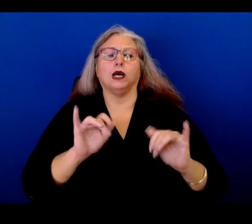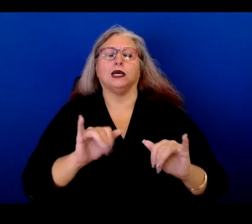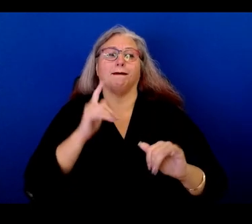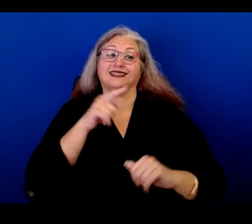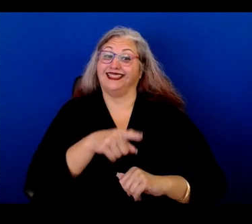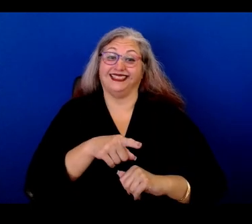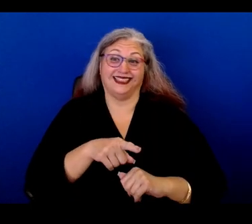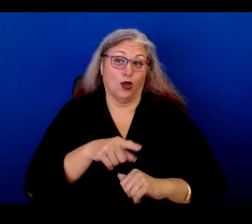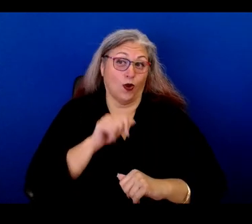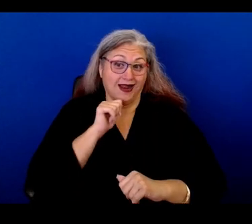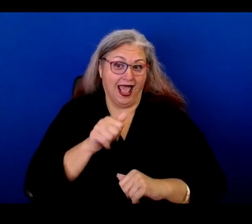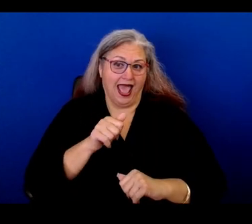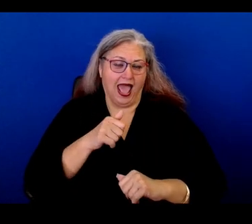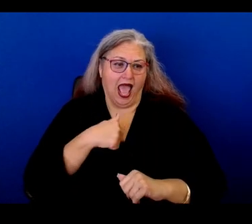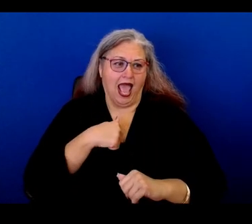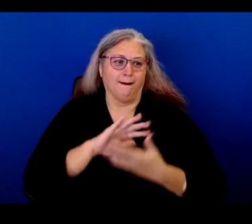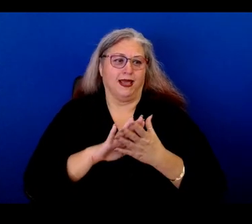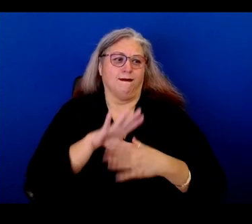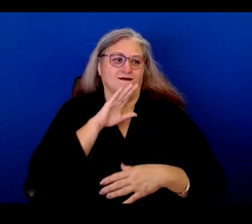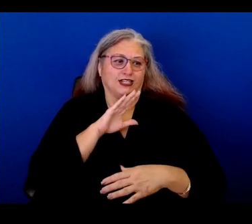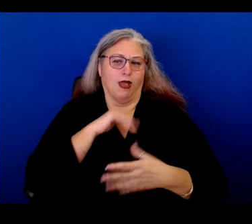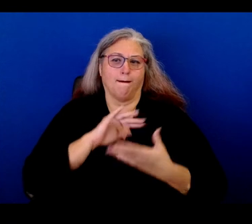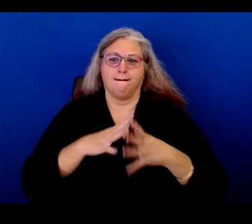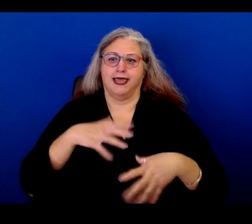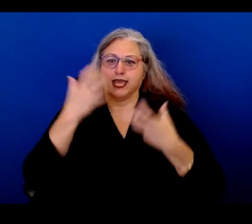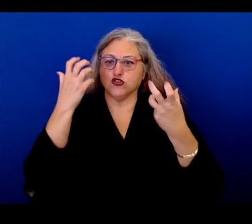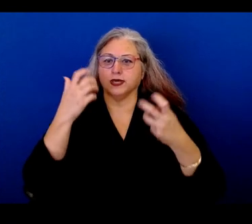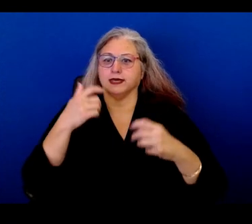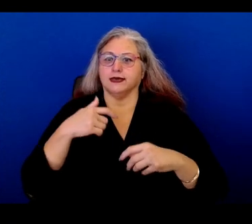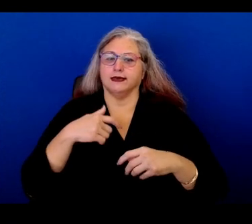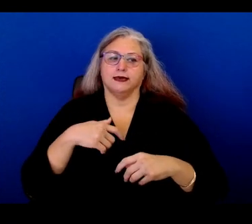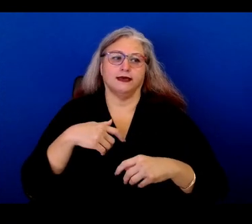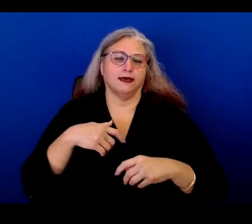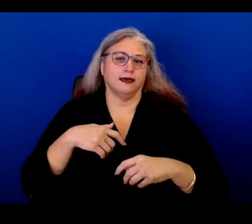they weren't, I would get frustrated. I would get angry. I would get,